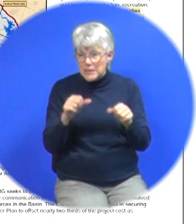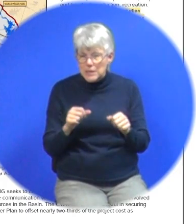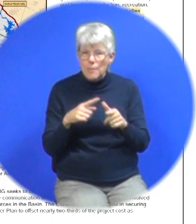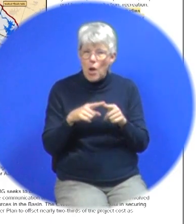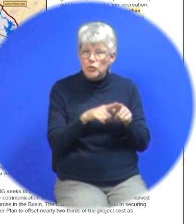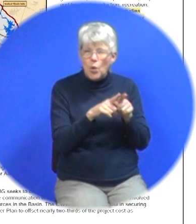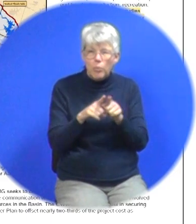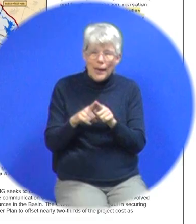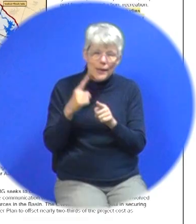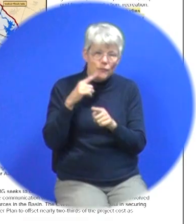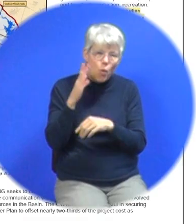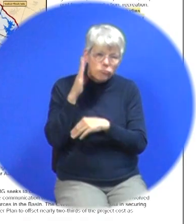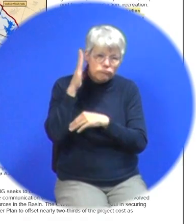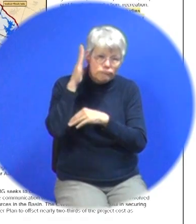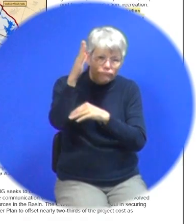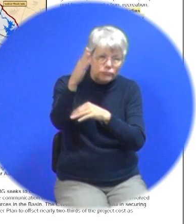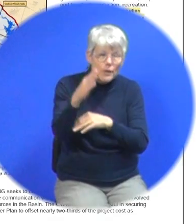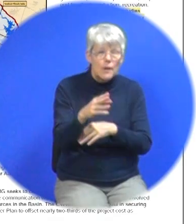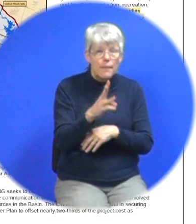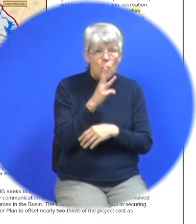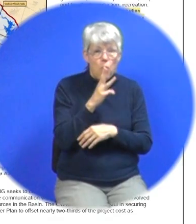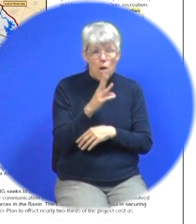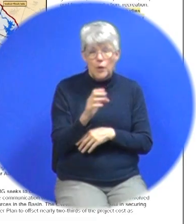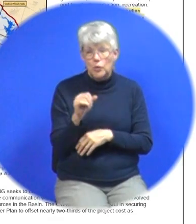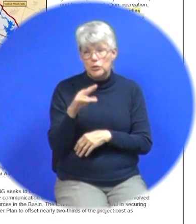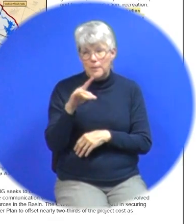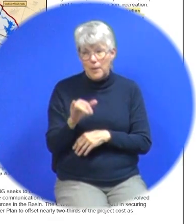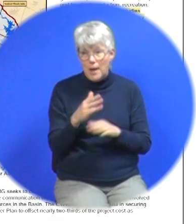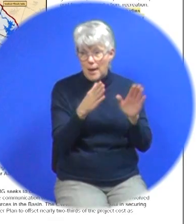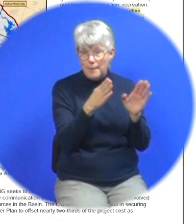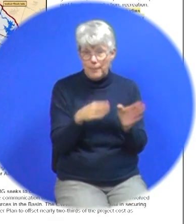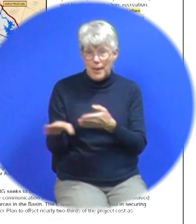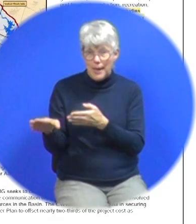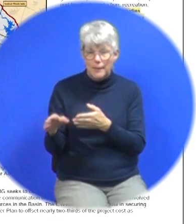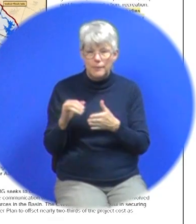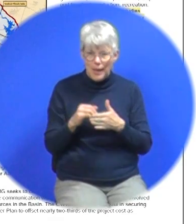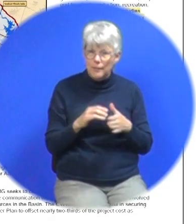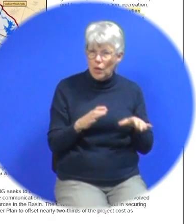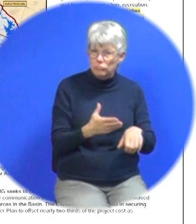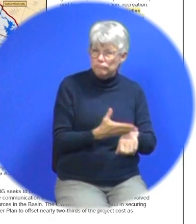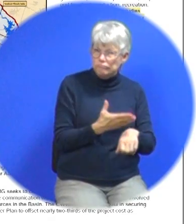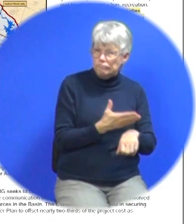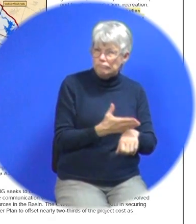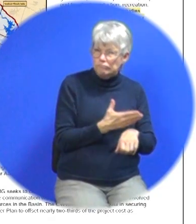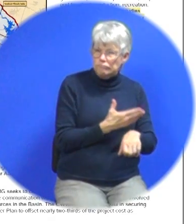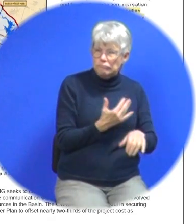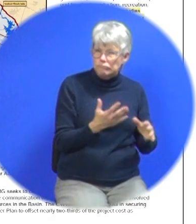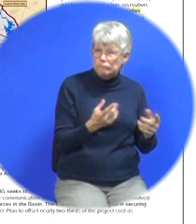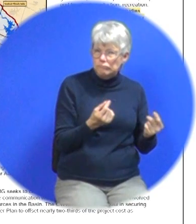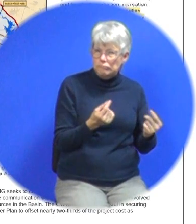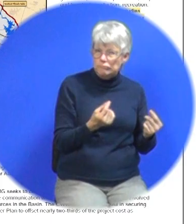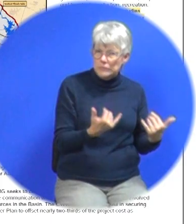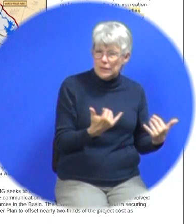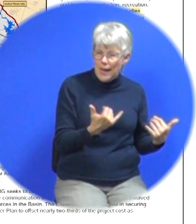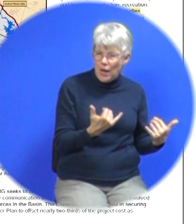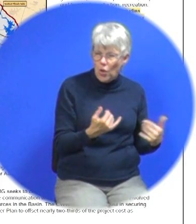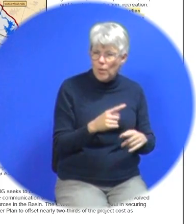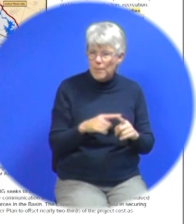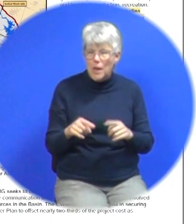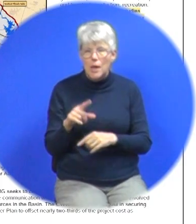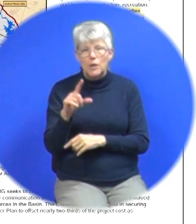the last time it did its water supply plan, which is in the process of updating now, but in 2014, that plan